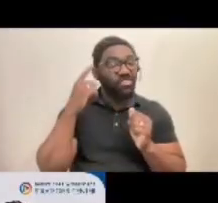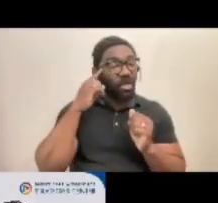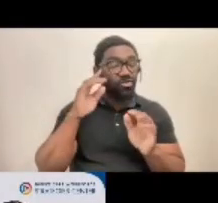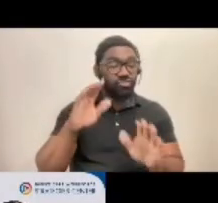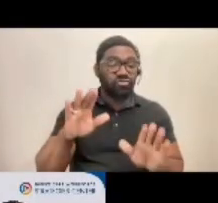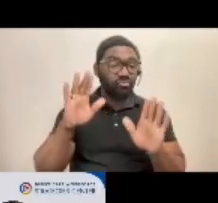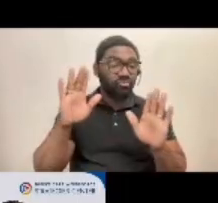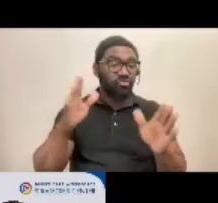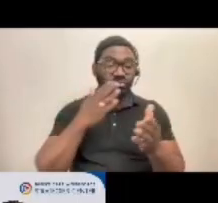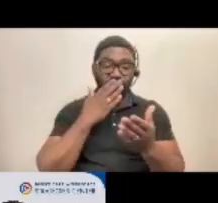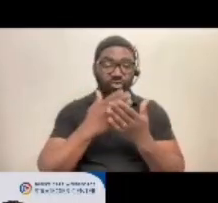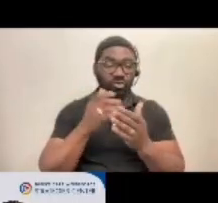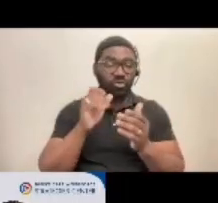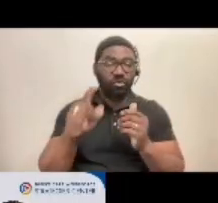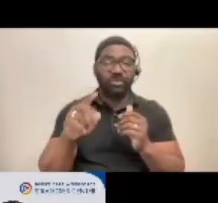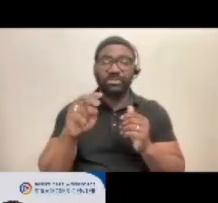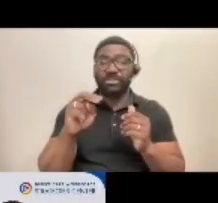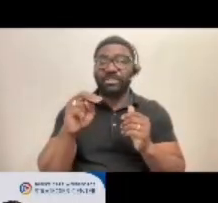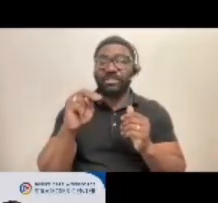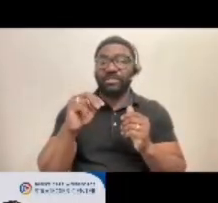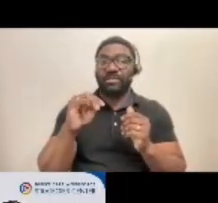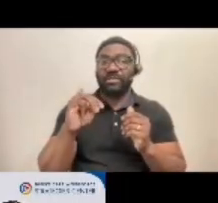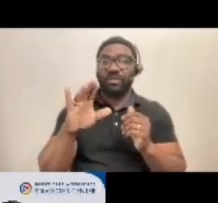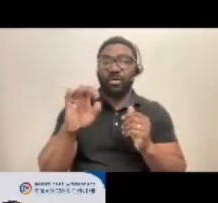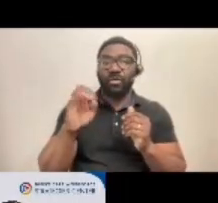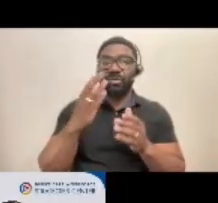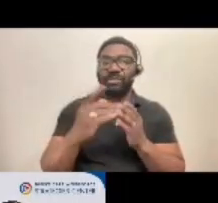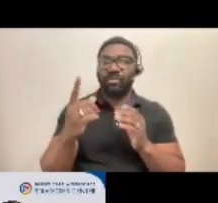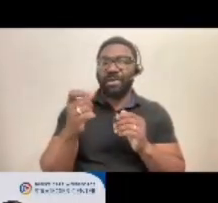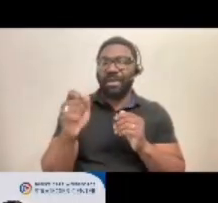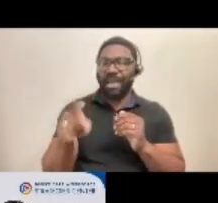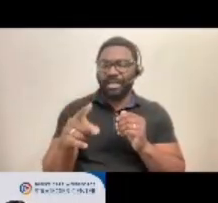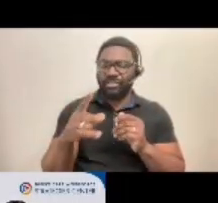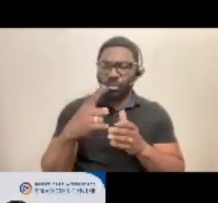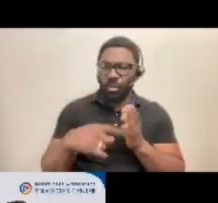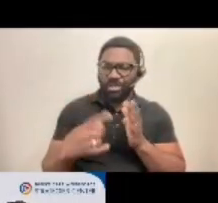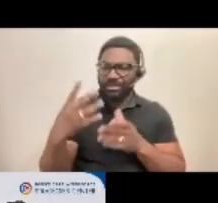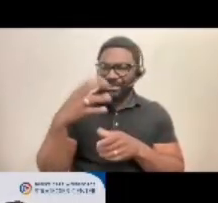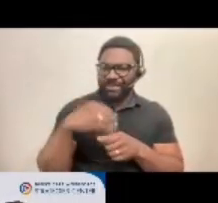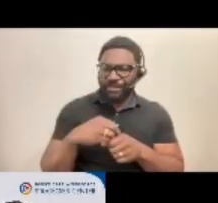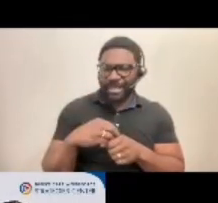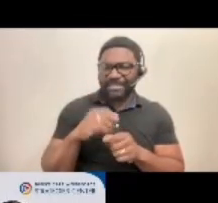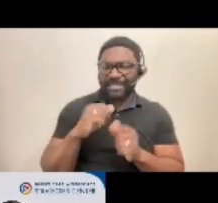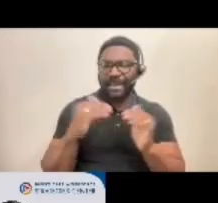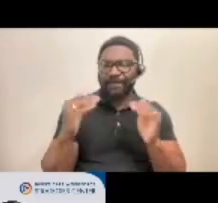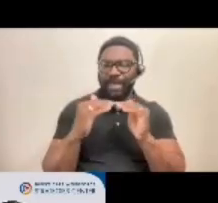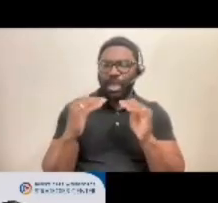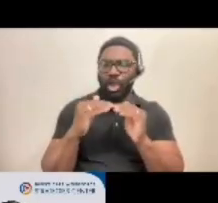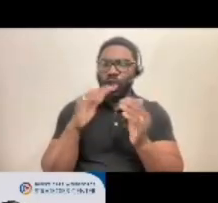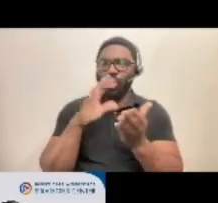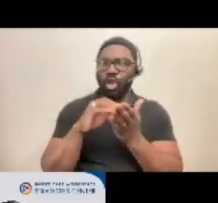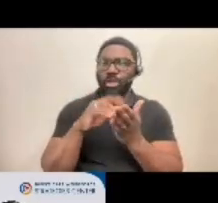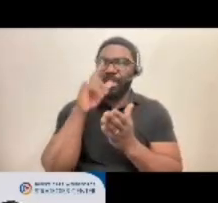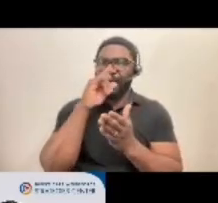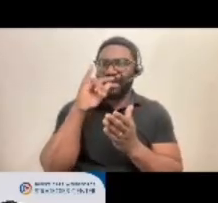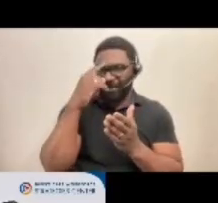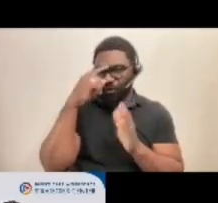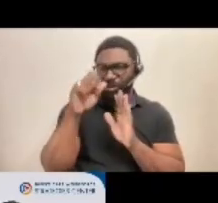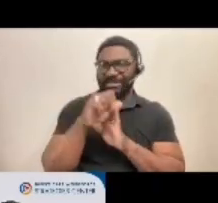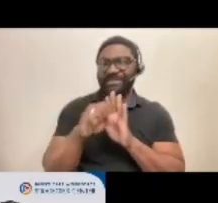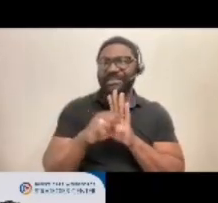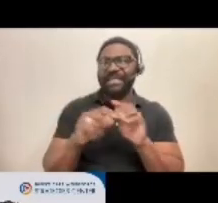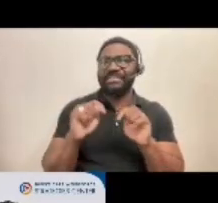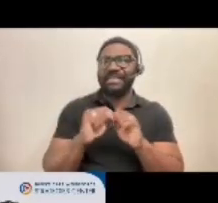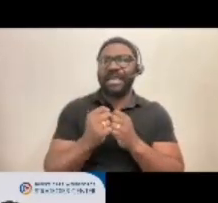question, Nicole. Someone asked in the question, what does participation in a peer learning collaborative look like for a state team? What's the